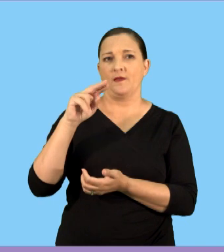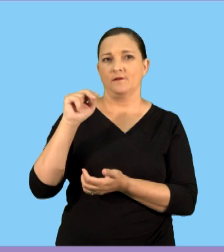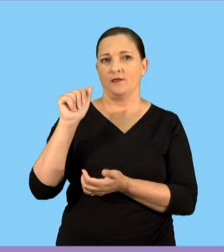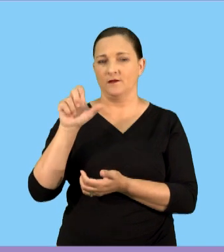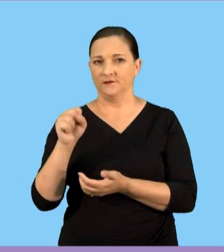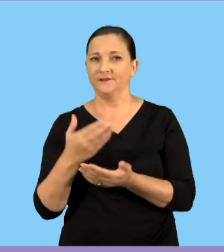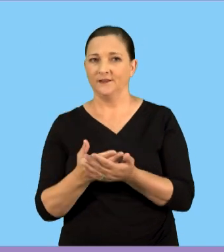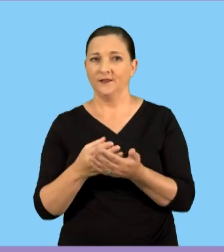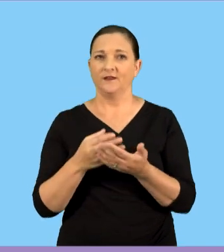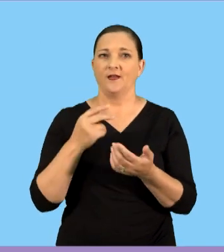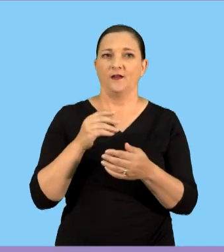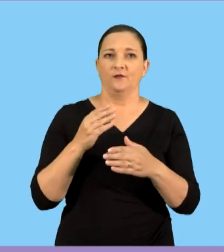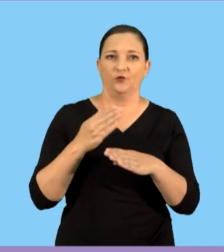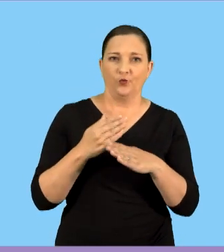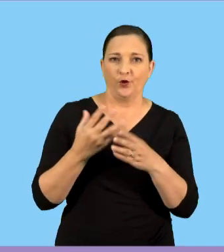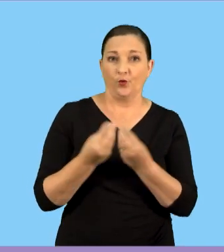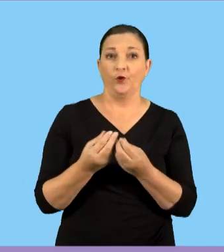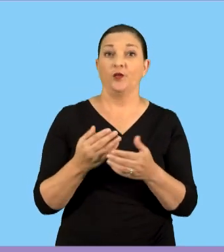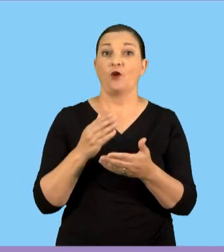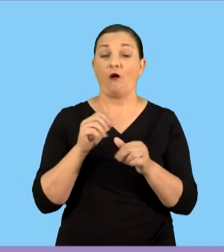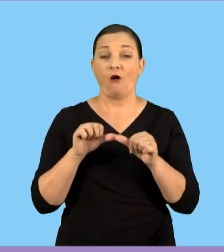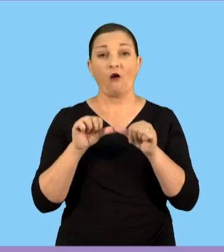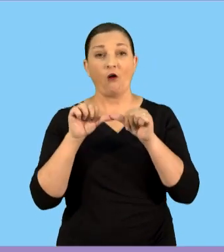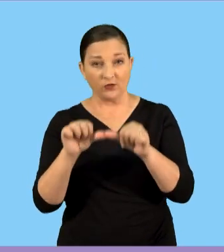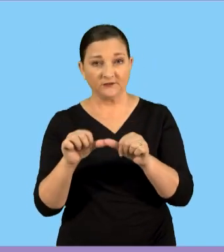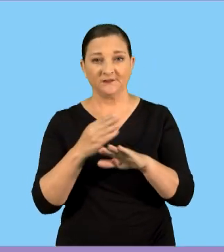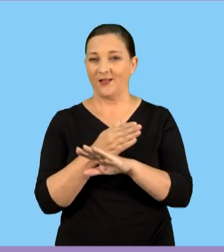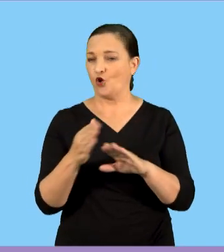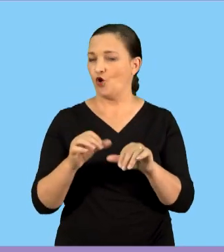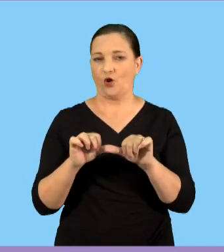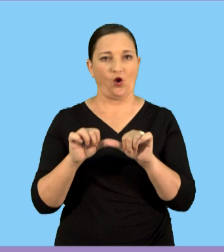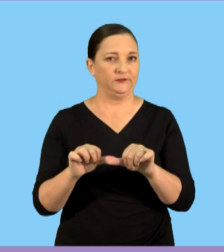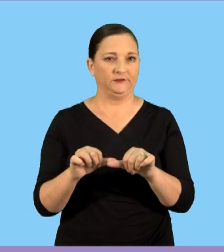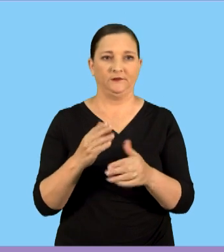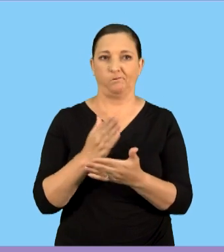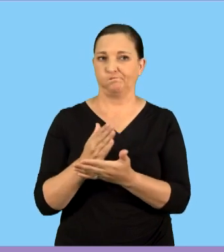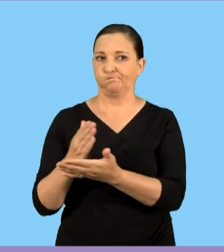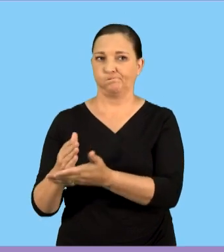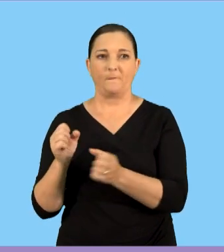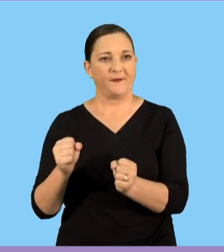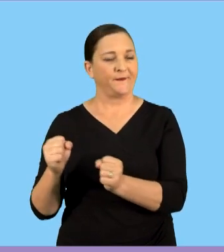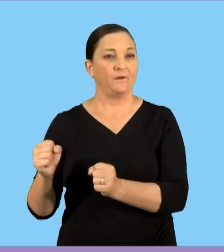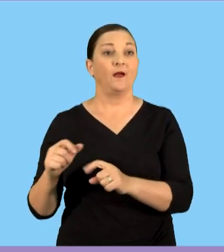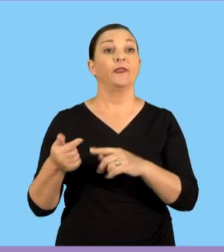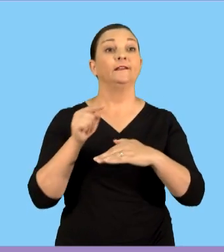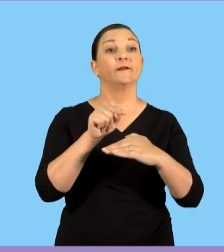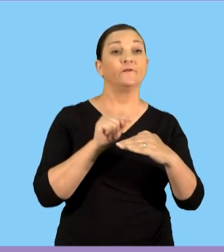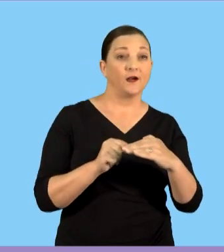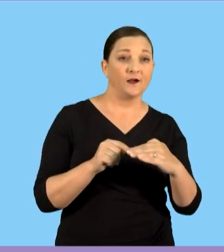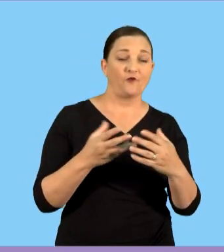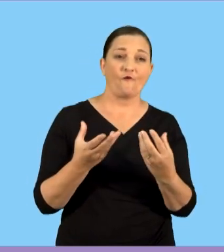by monomials that are not constant, divide polynomials by monomials that are constant,